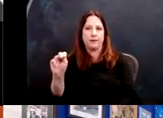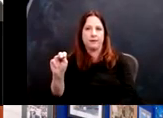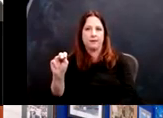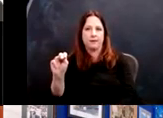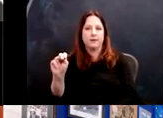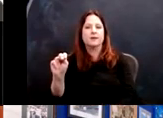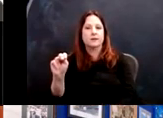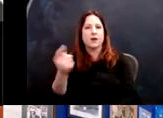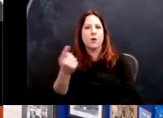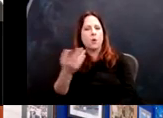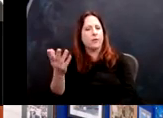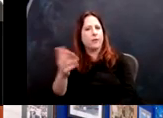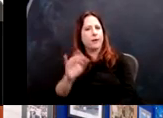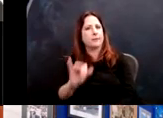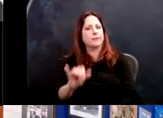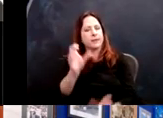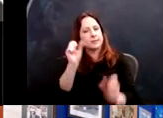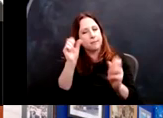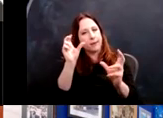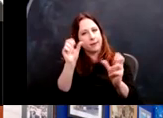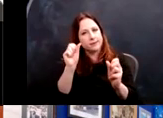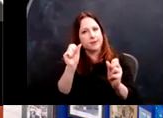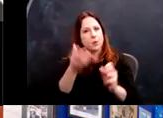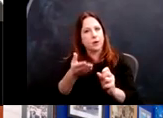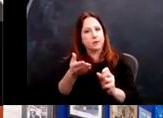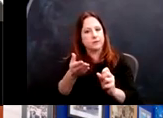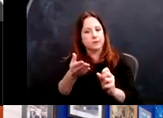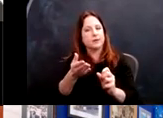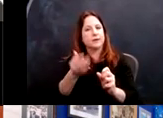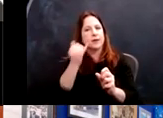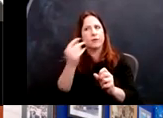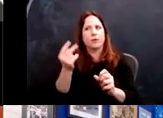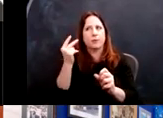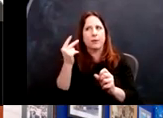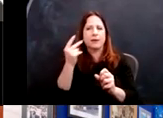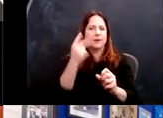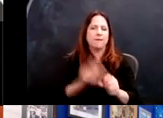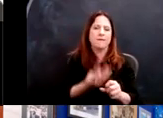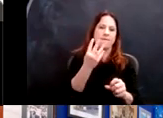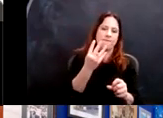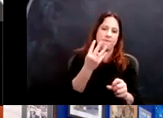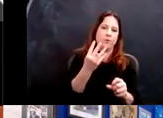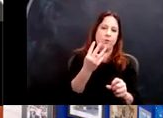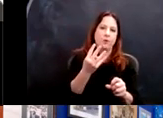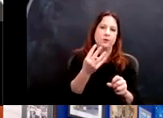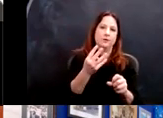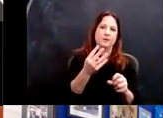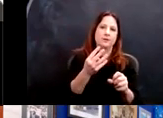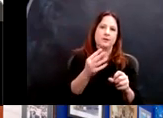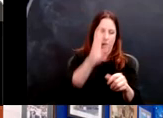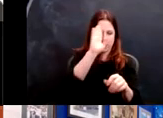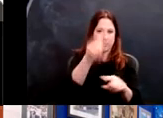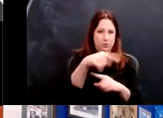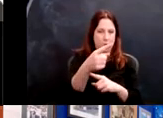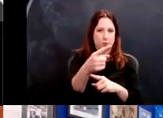that is so incredible is that, you know, when you think about that experience of going into an emergency department as a